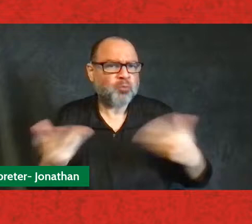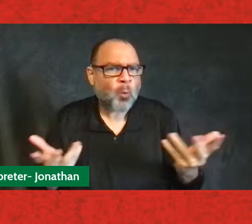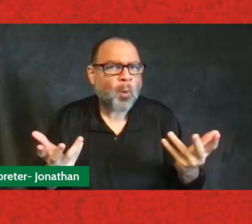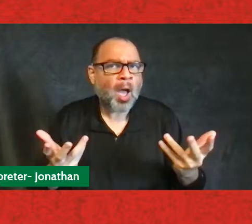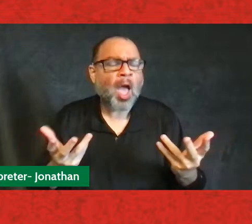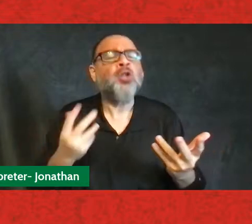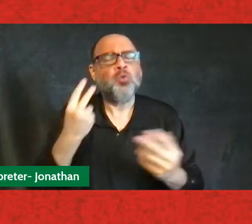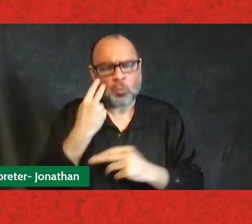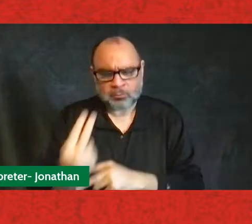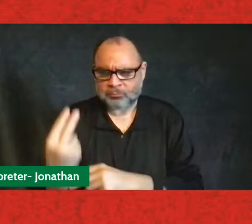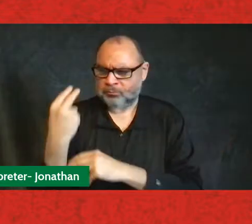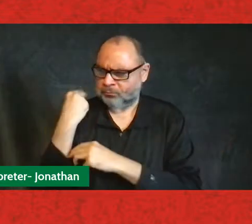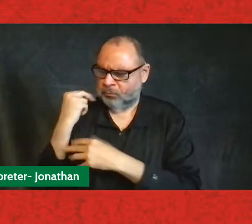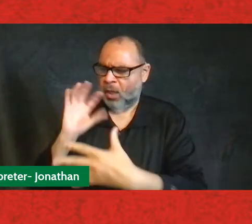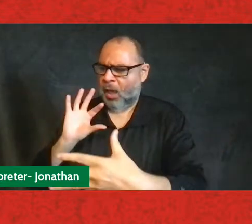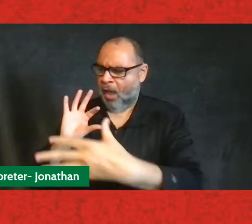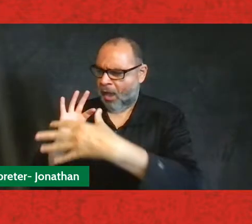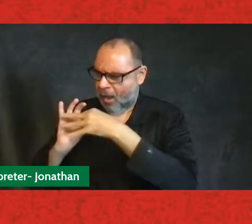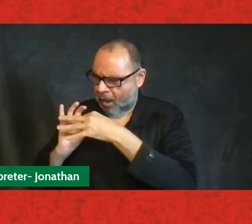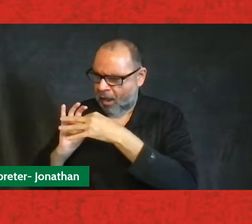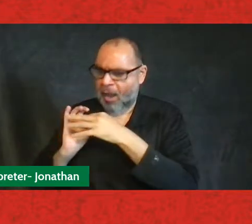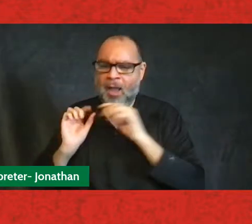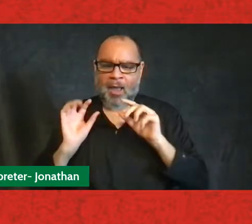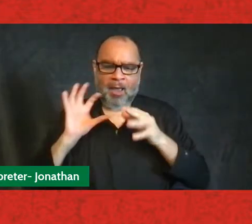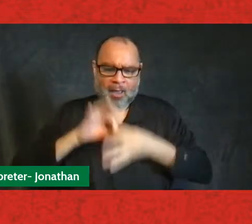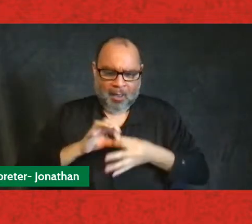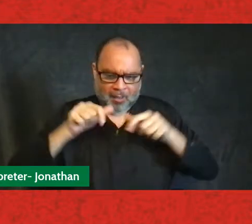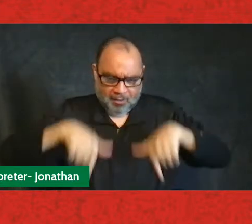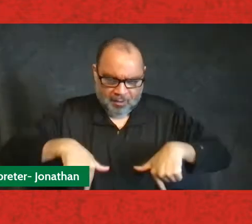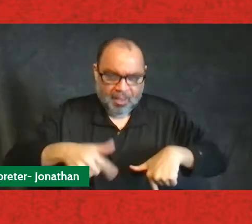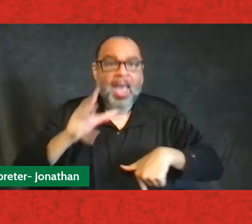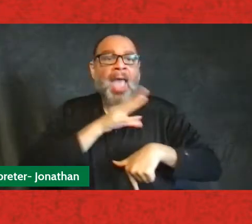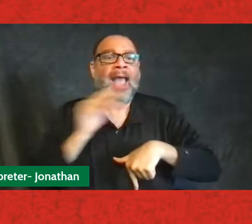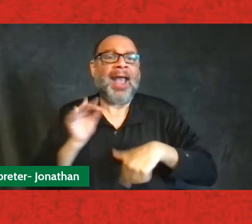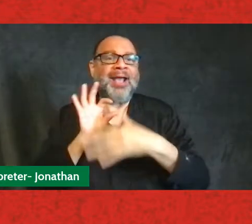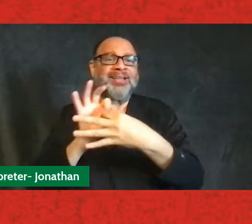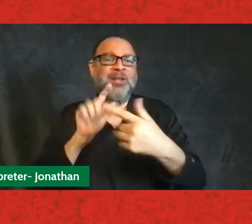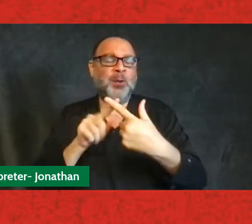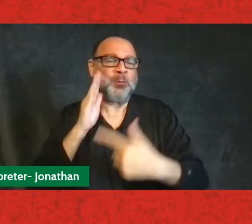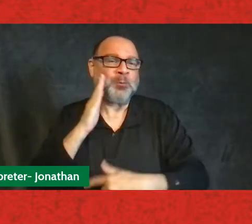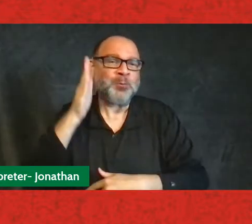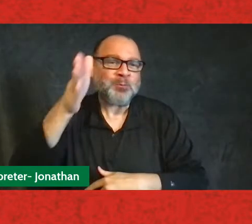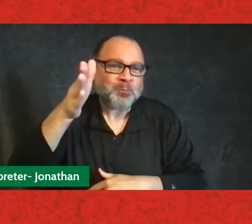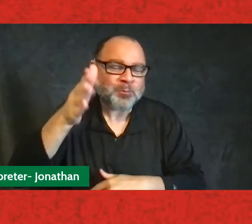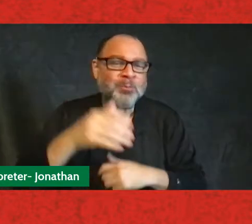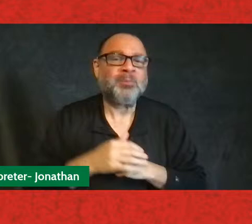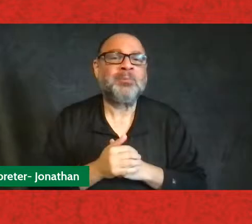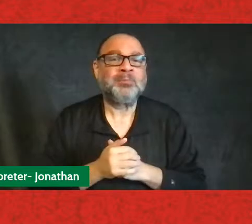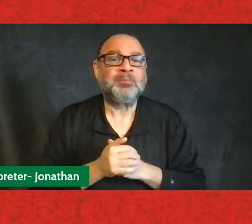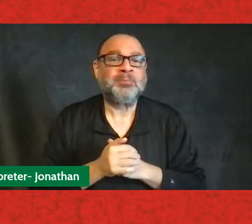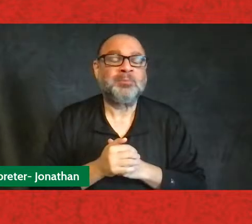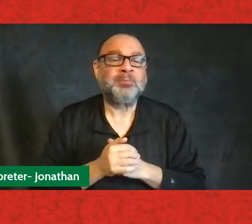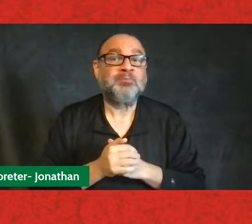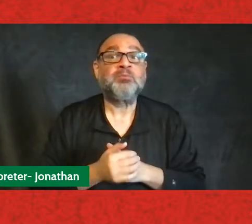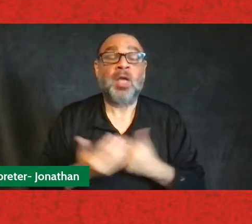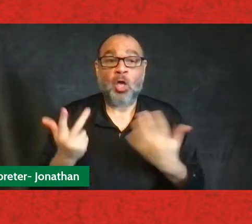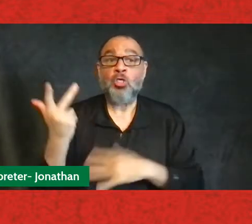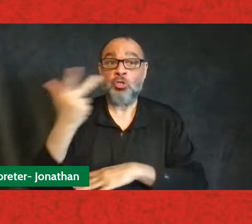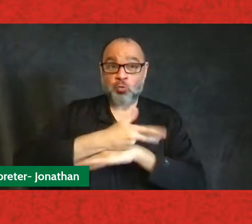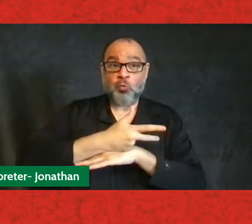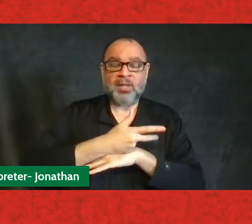past, present, and future. During these 3 days, we will be commemorating